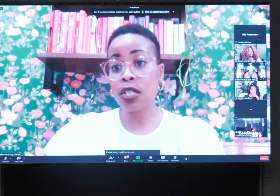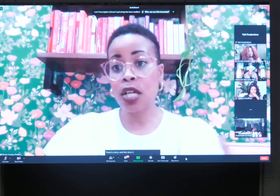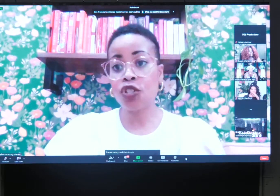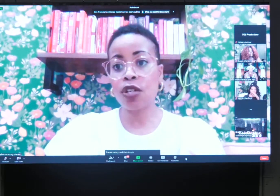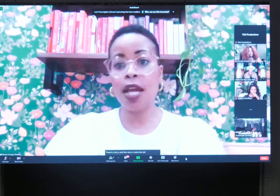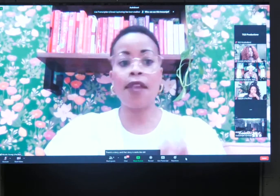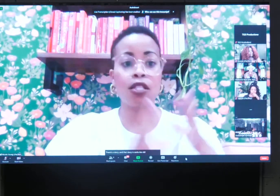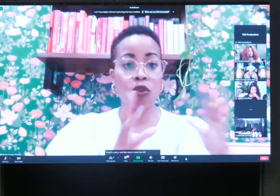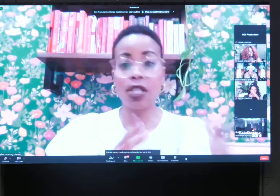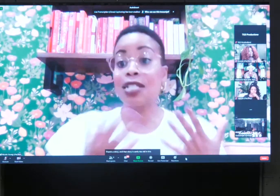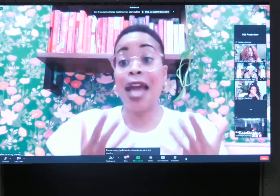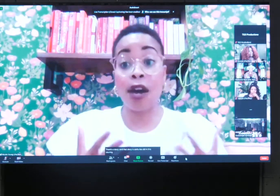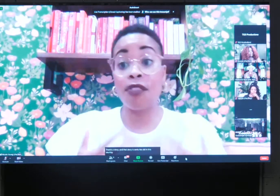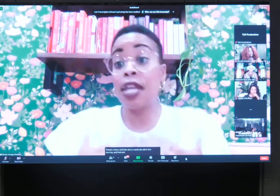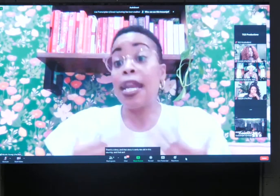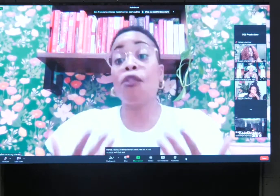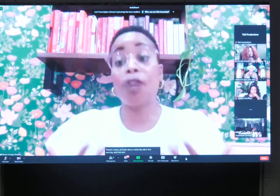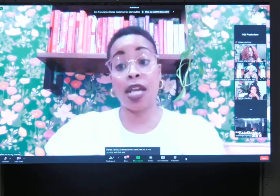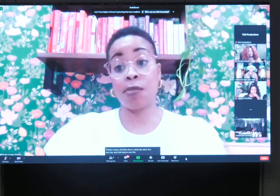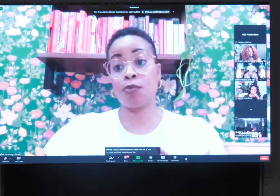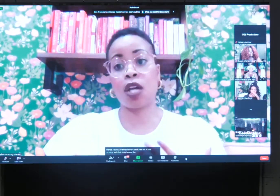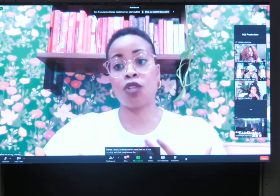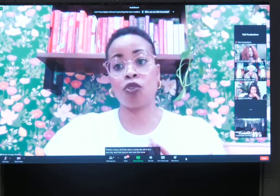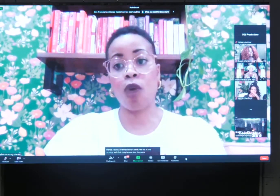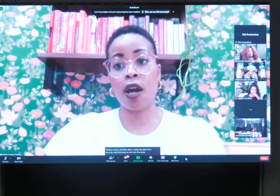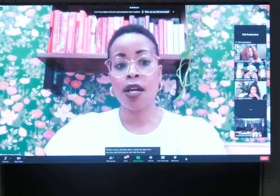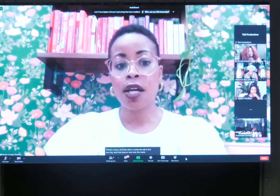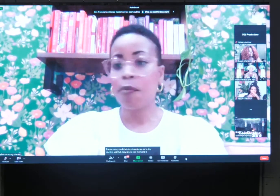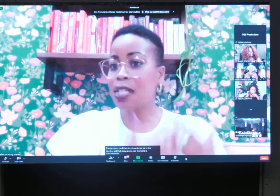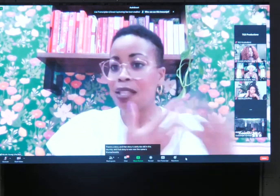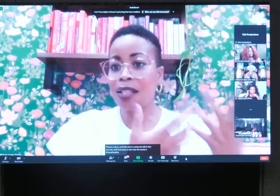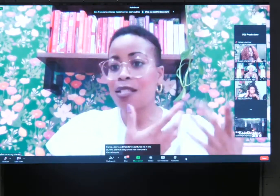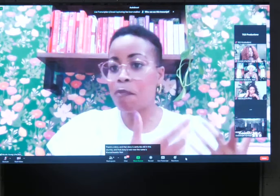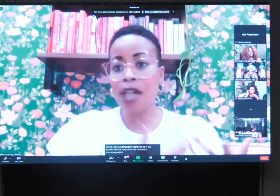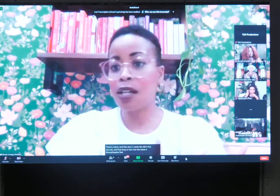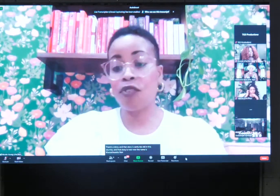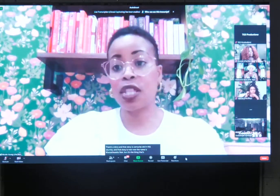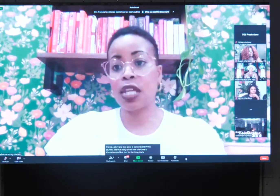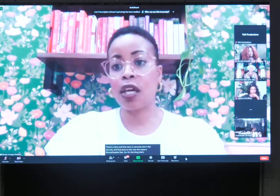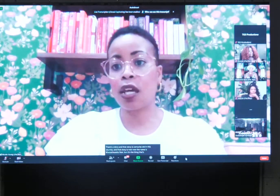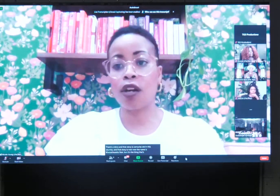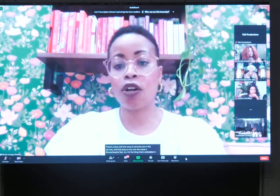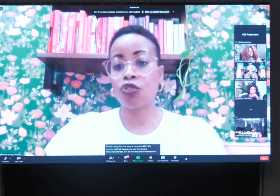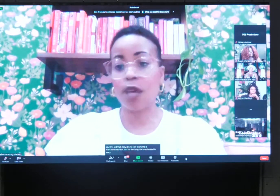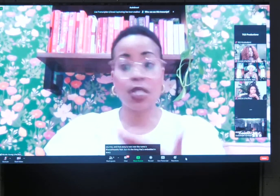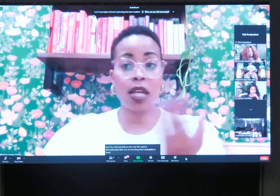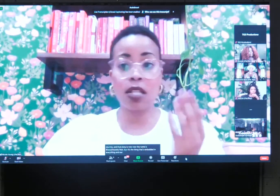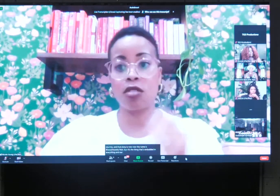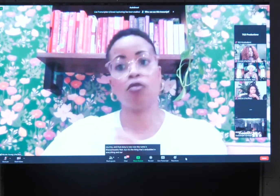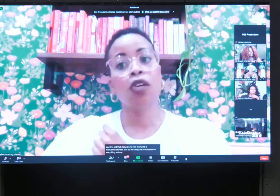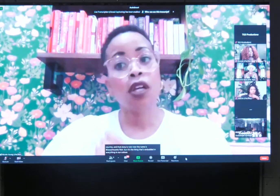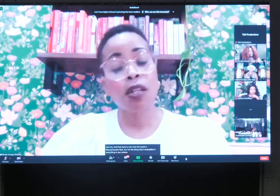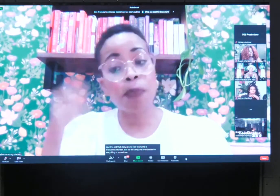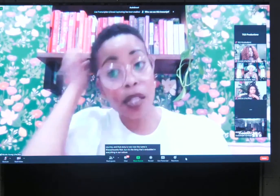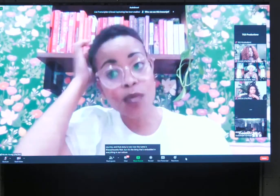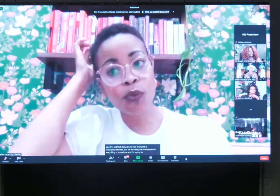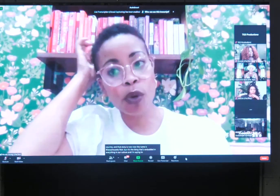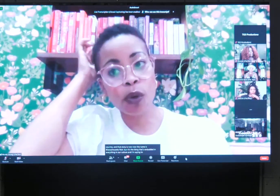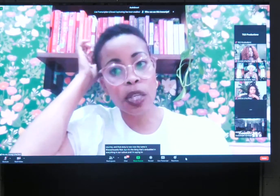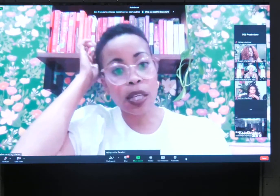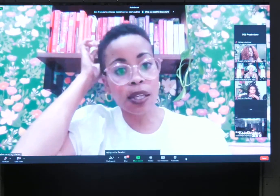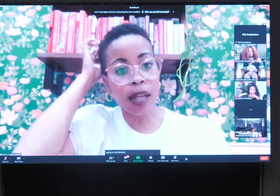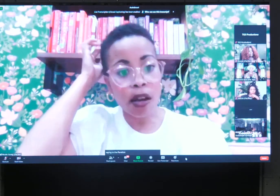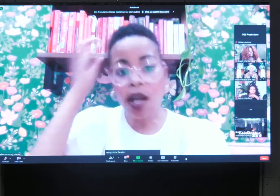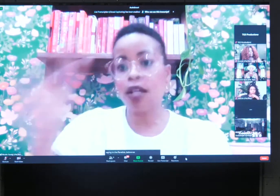in this country, and that story is now the name is misogynoir, but it's the thing that's embedded in everything in our culture. And I was saying to the panelists